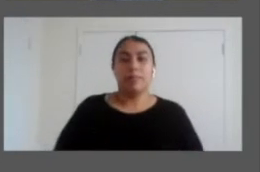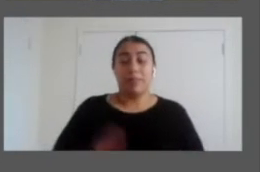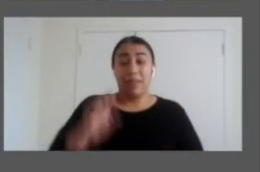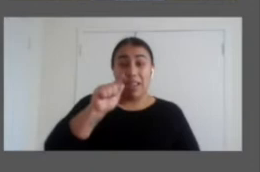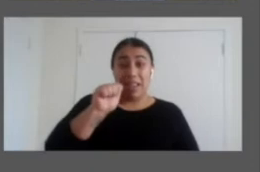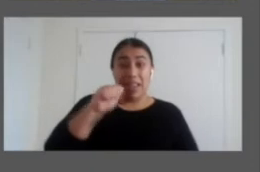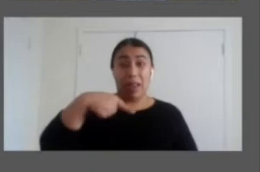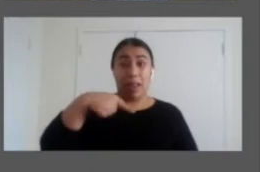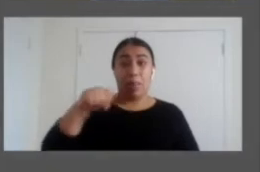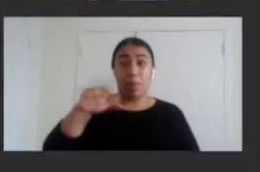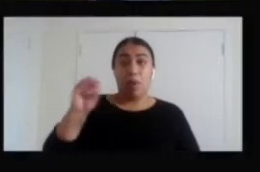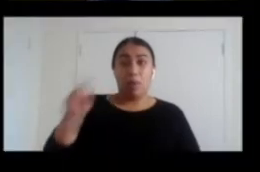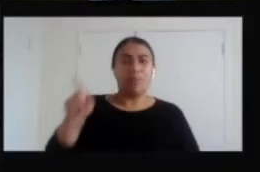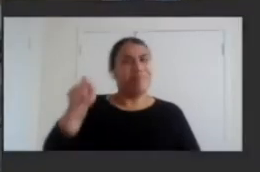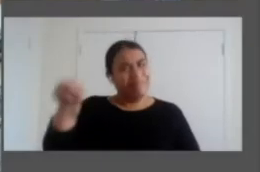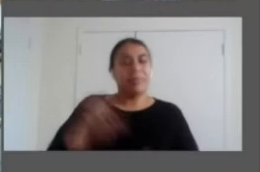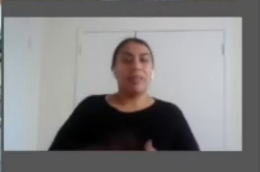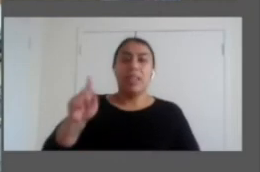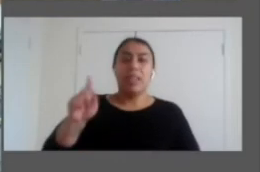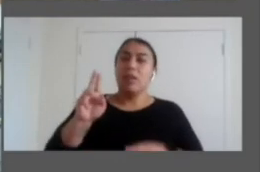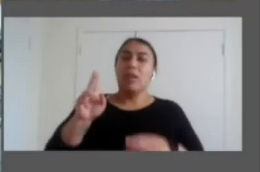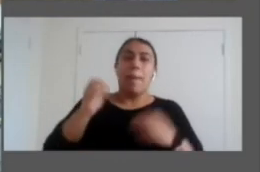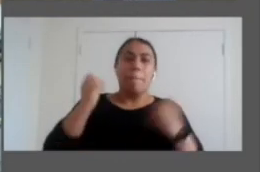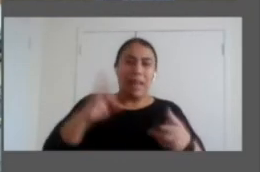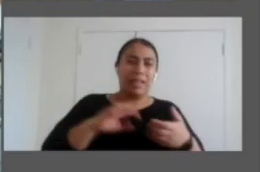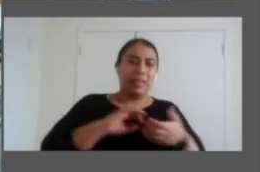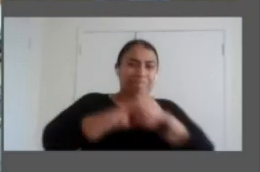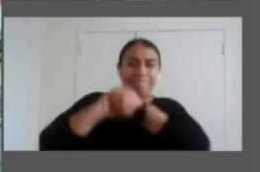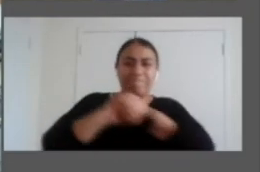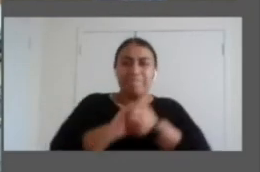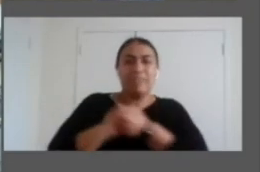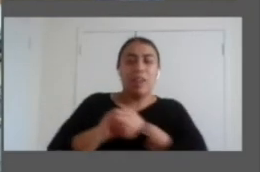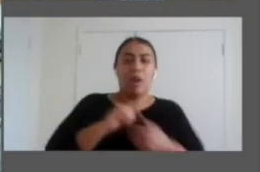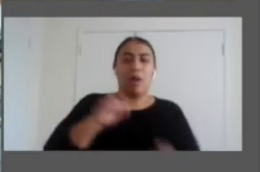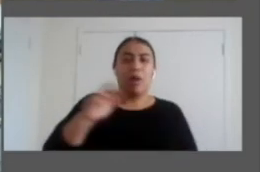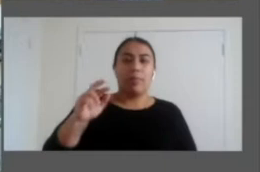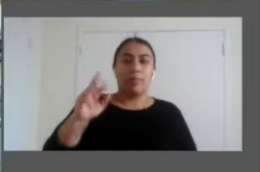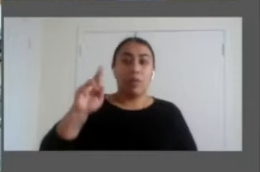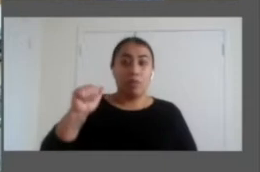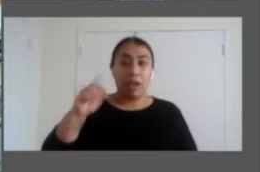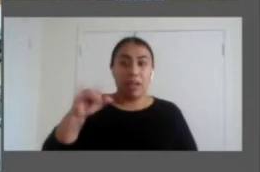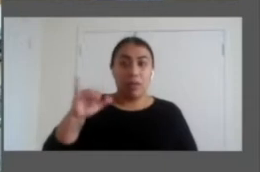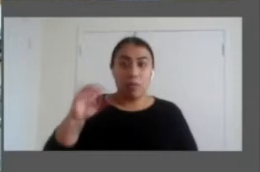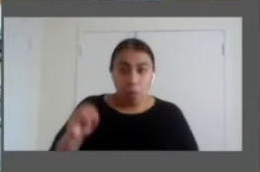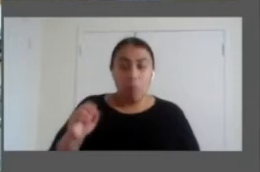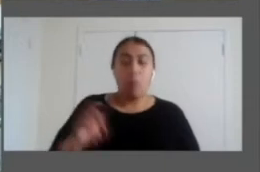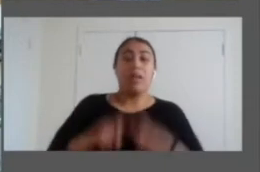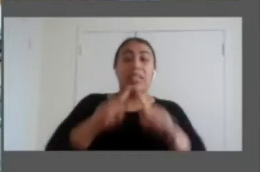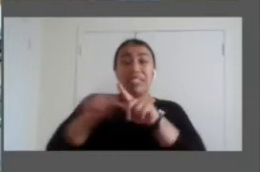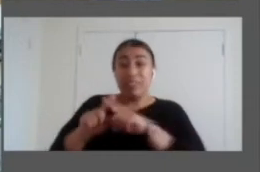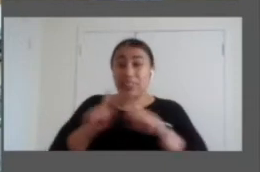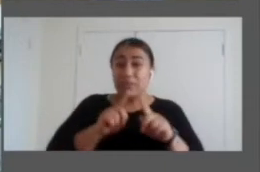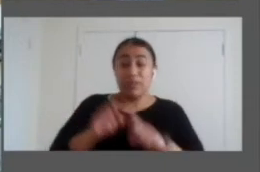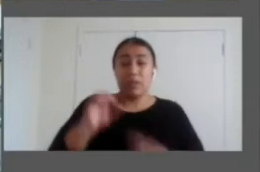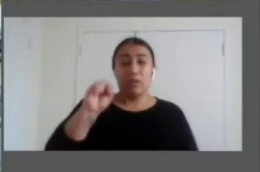many other health and wellness groups. So, what is in store for the future of medical cannabis? Now,